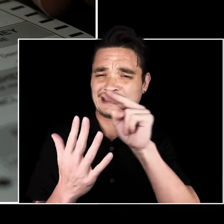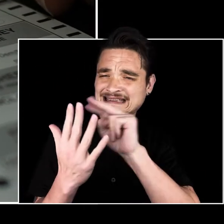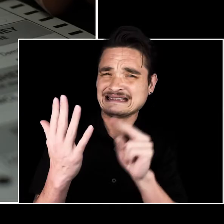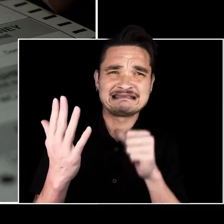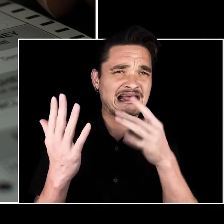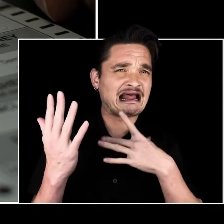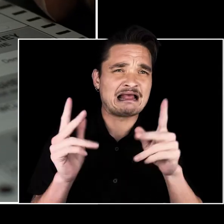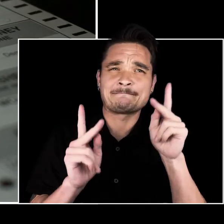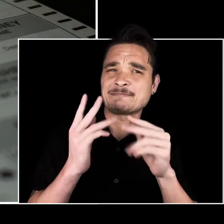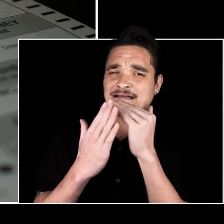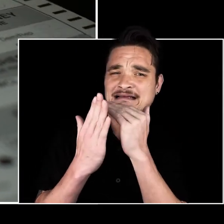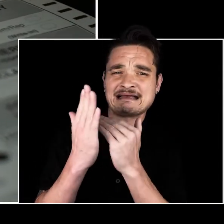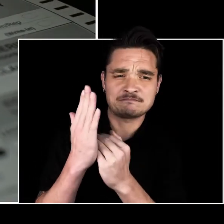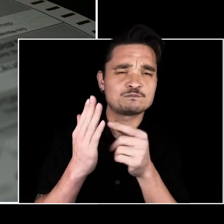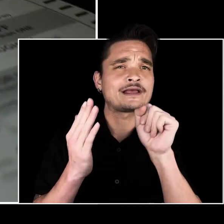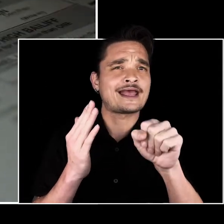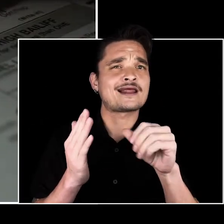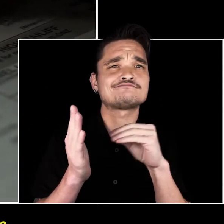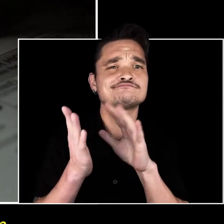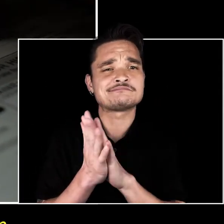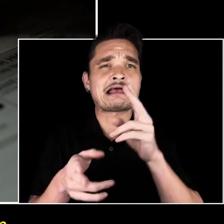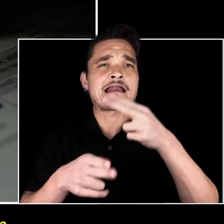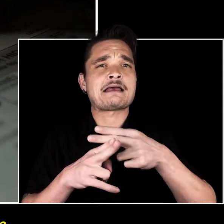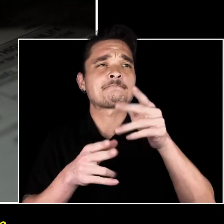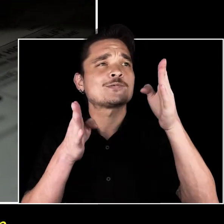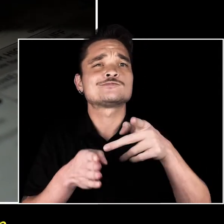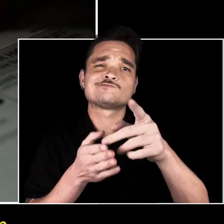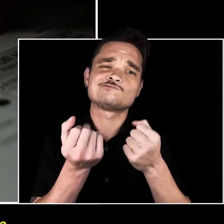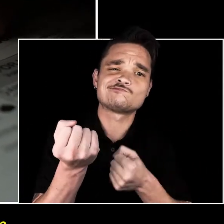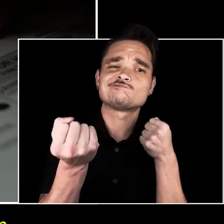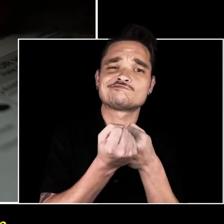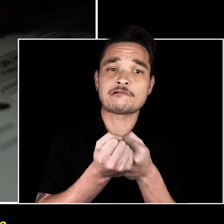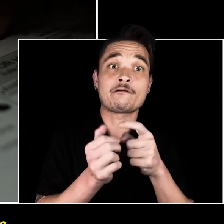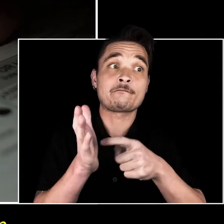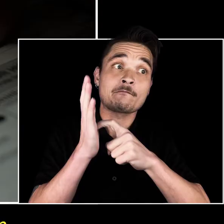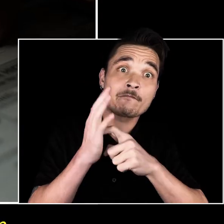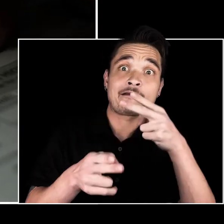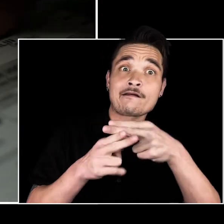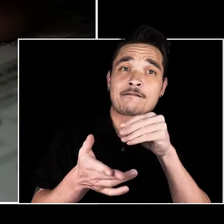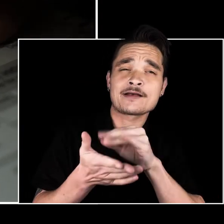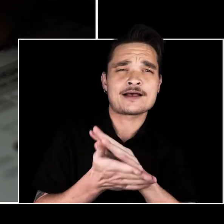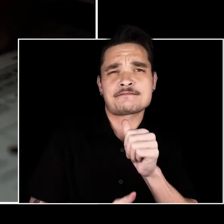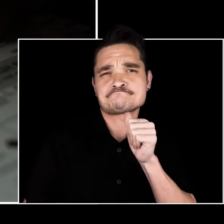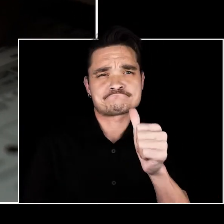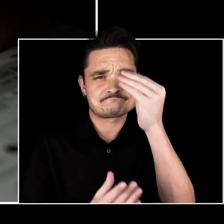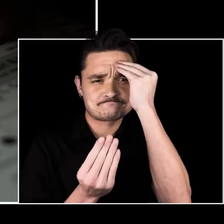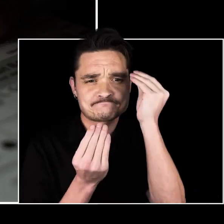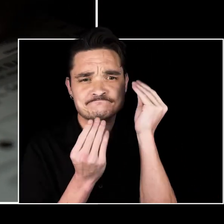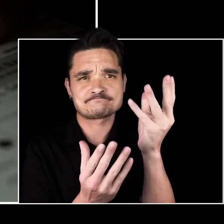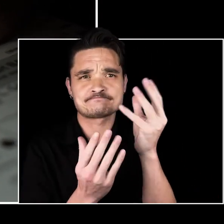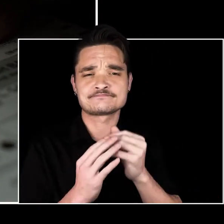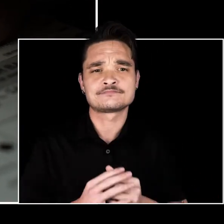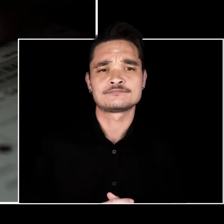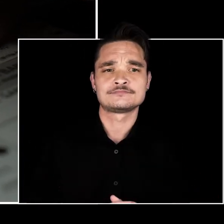you do not want to vote for one of the listed candidates, there's a space for you to write in any name you choose, but you aren't